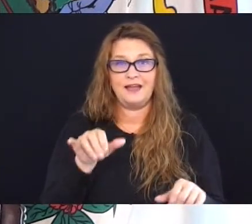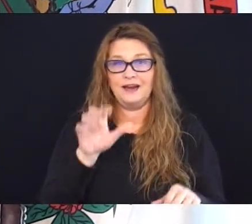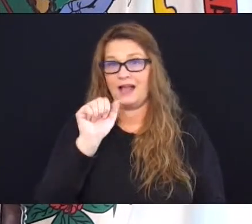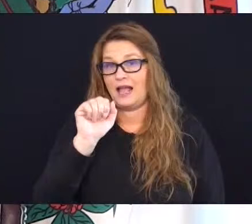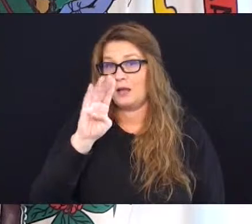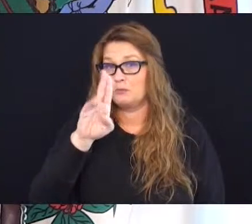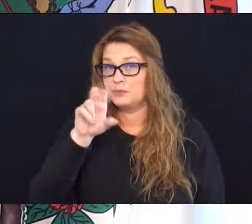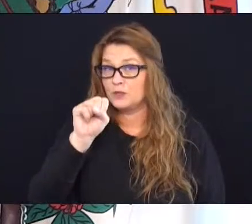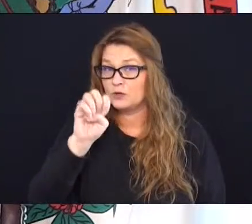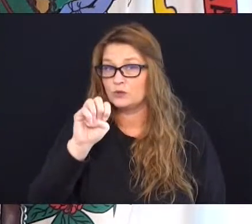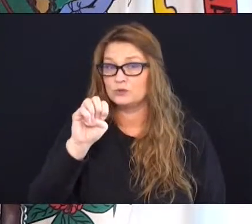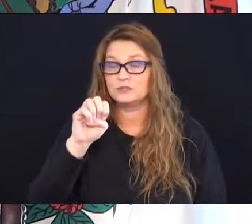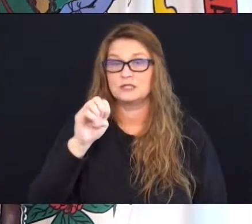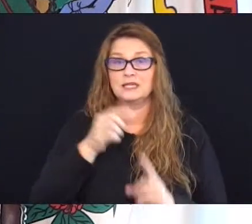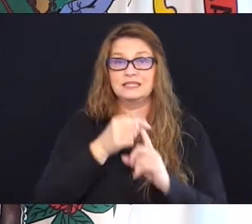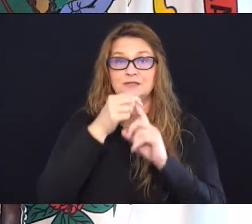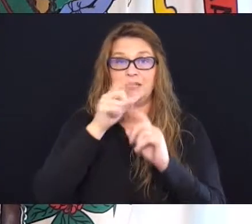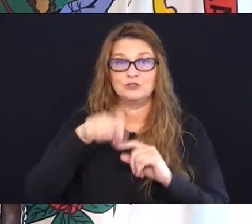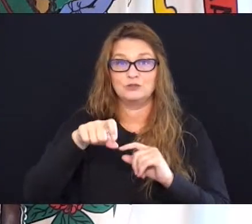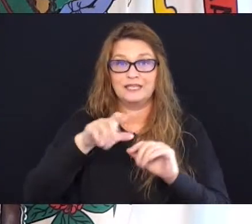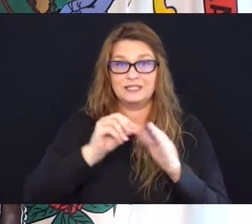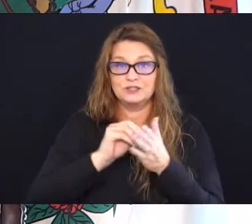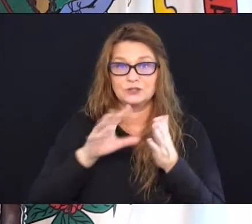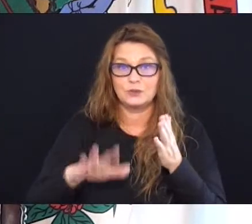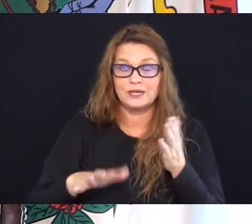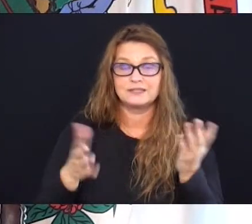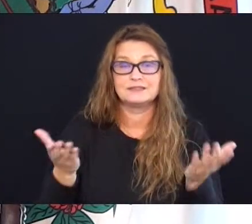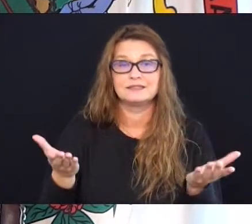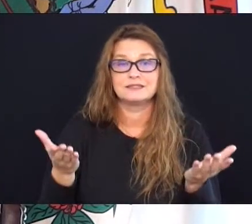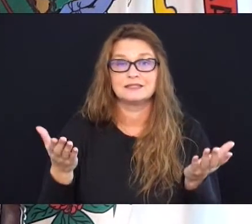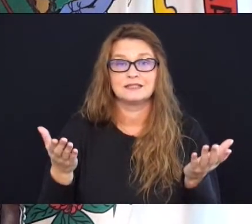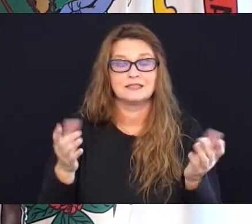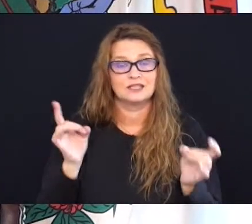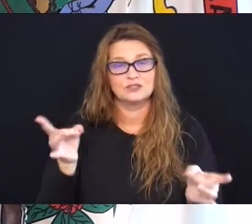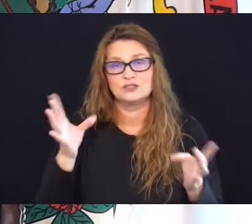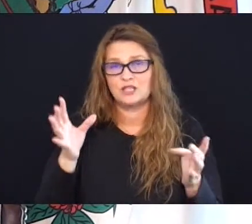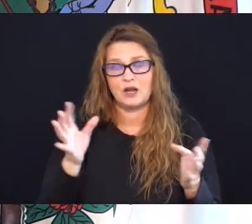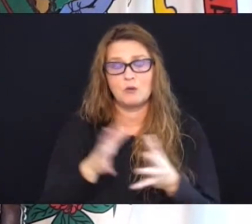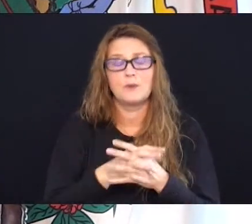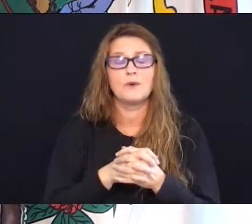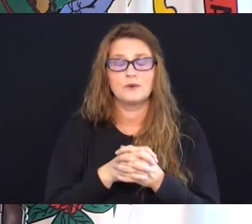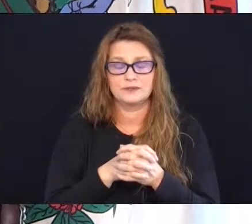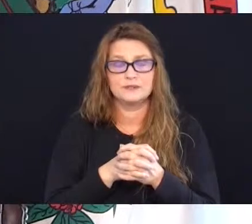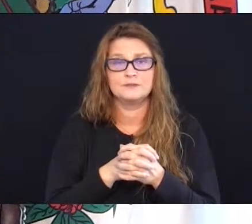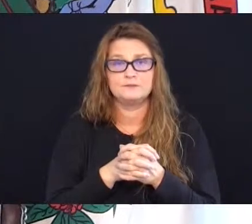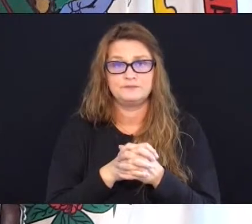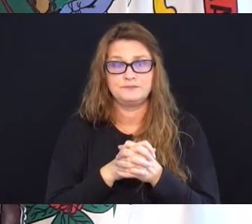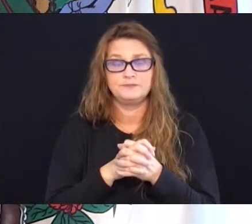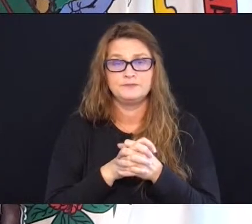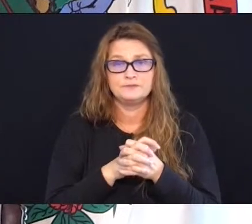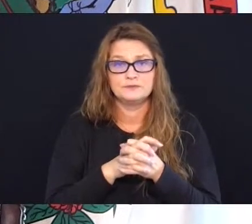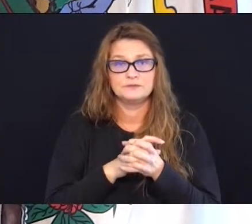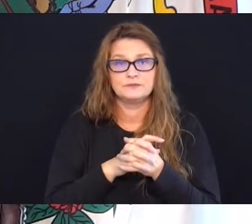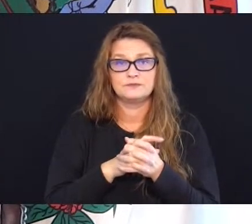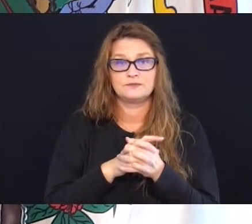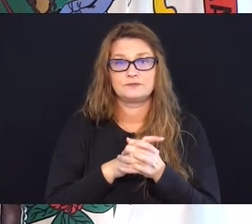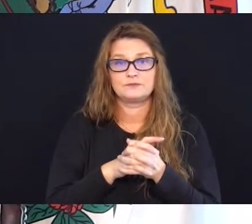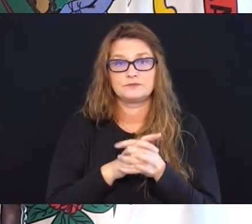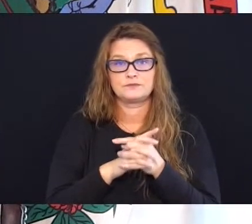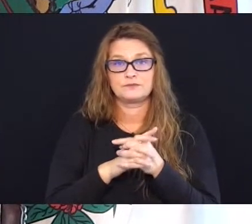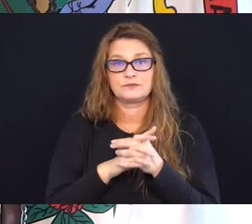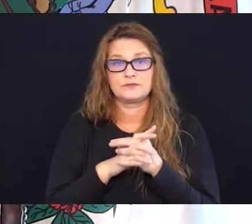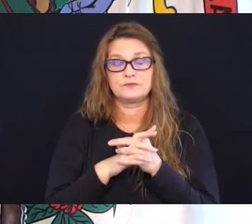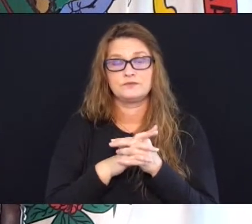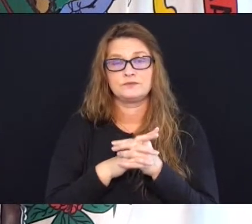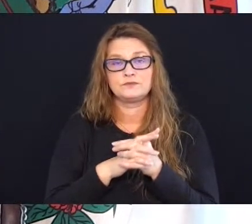you know, our special needs students and everything. It's just terrible, and you know, and it's also